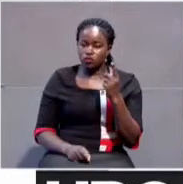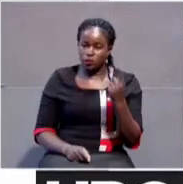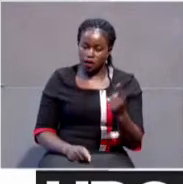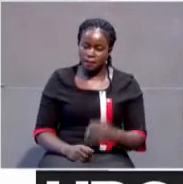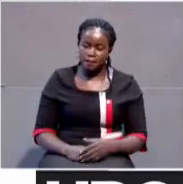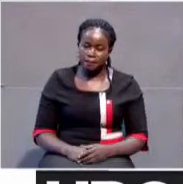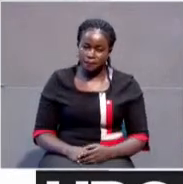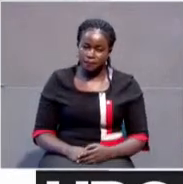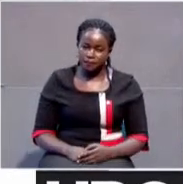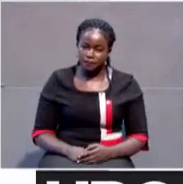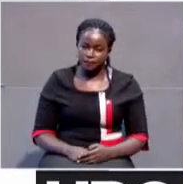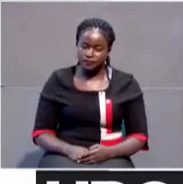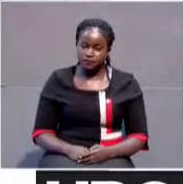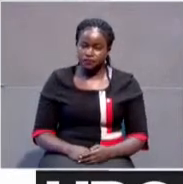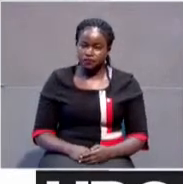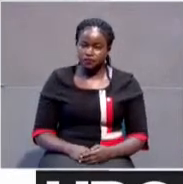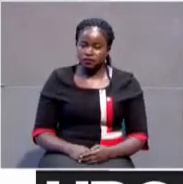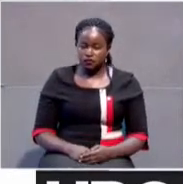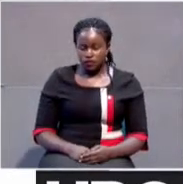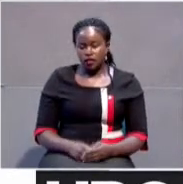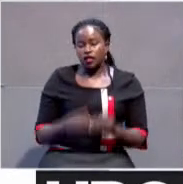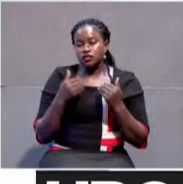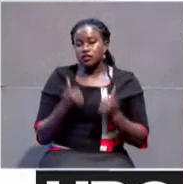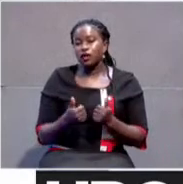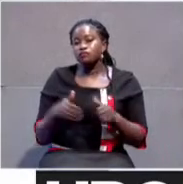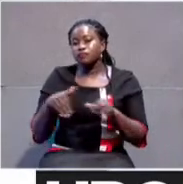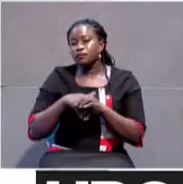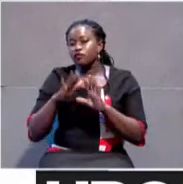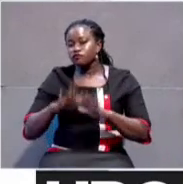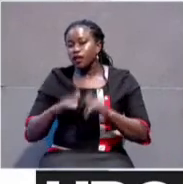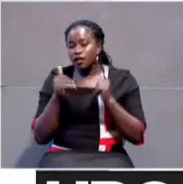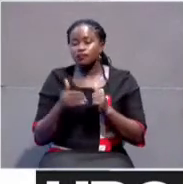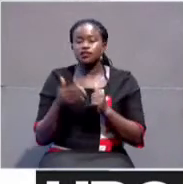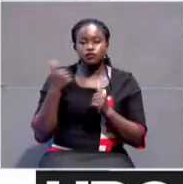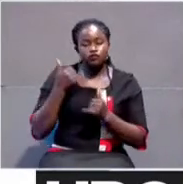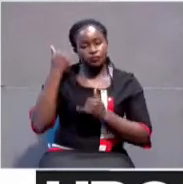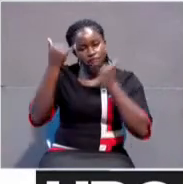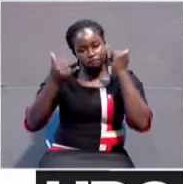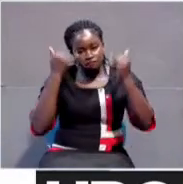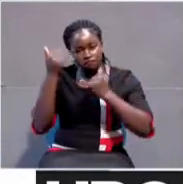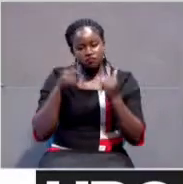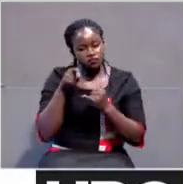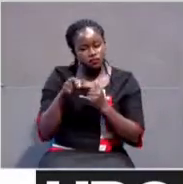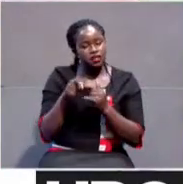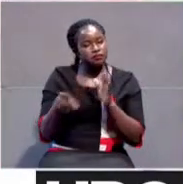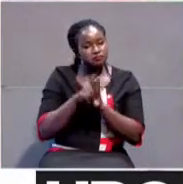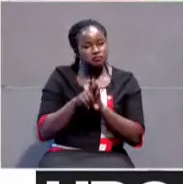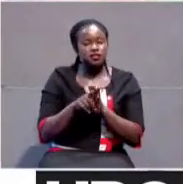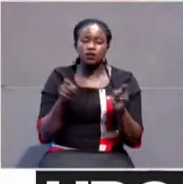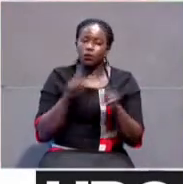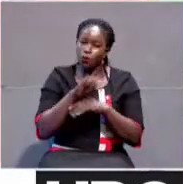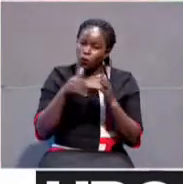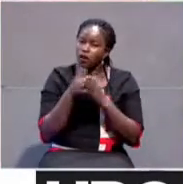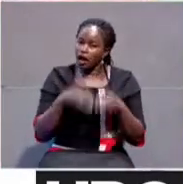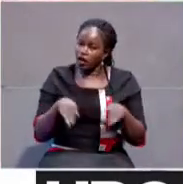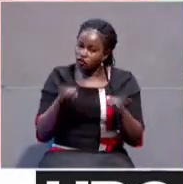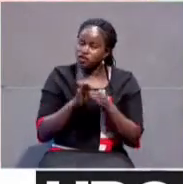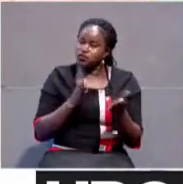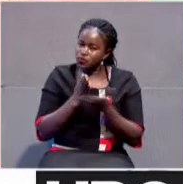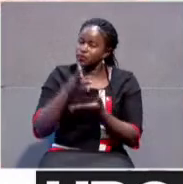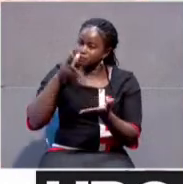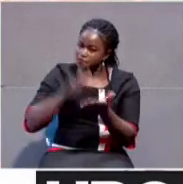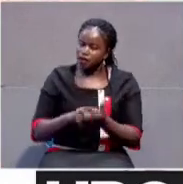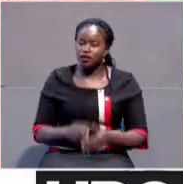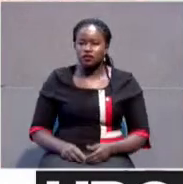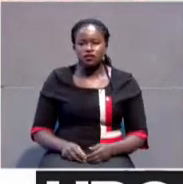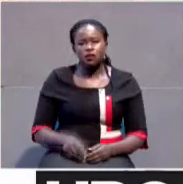2021. Title settled and bill passes. Legislators who earlier gave their views on the bill unanimously agreed that it be passed to